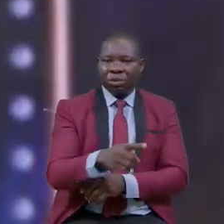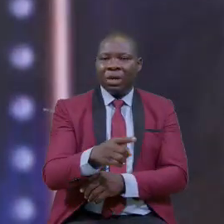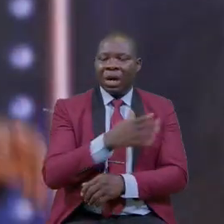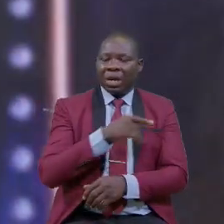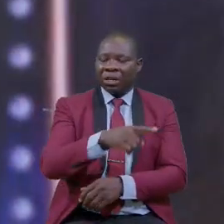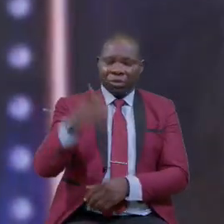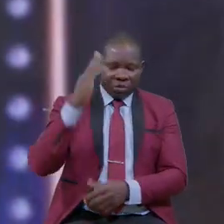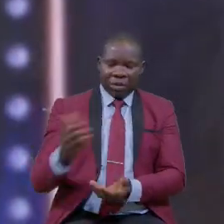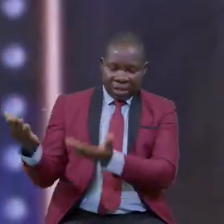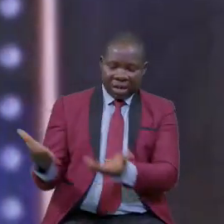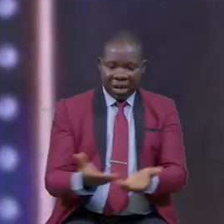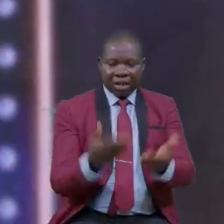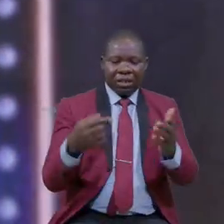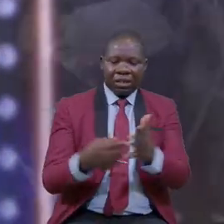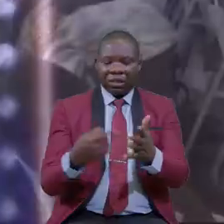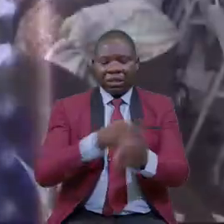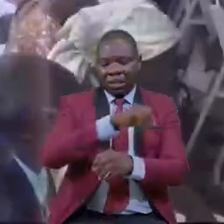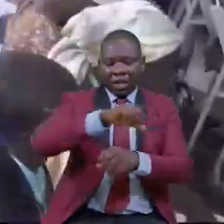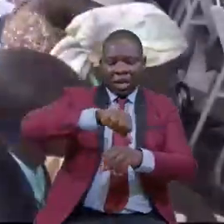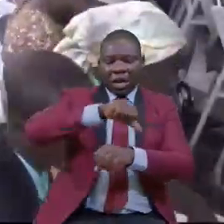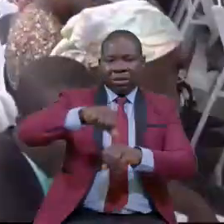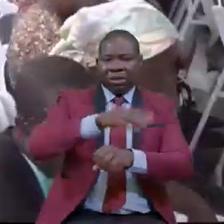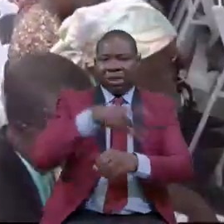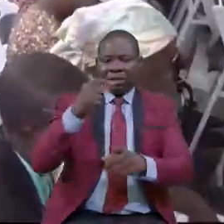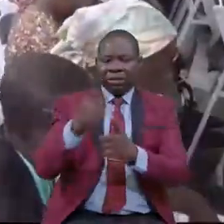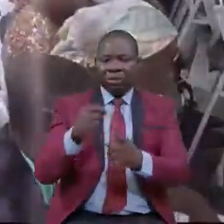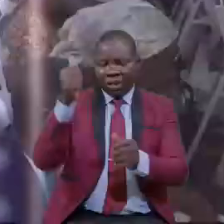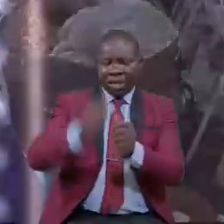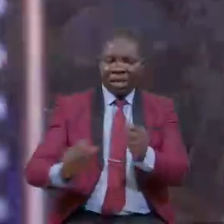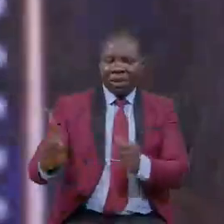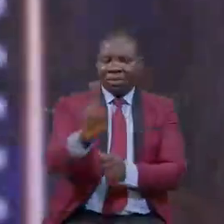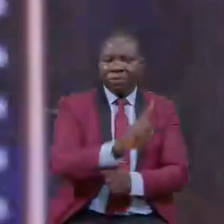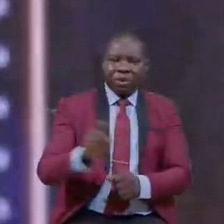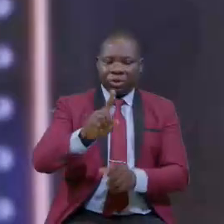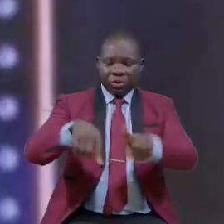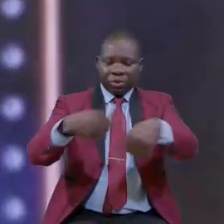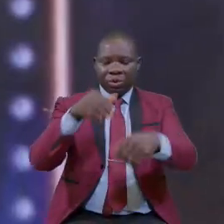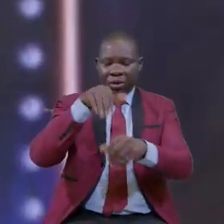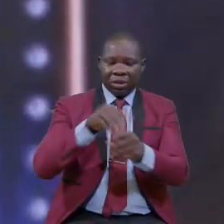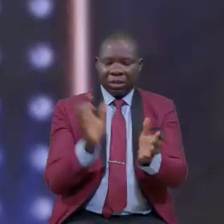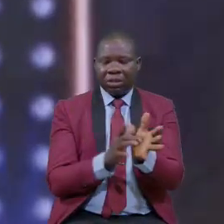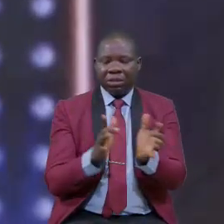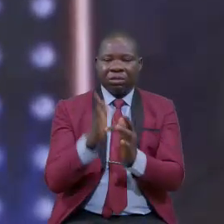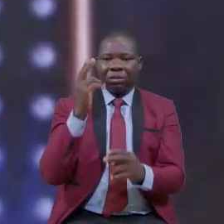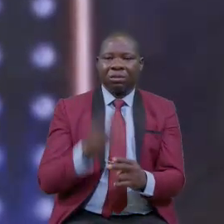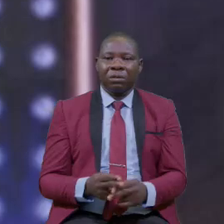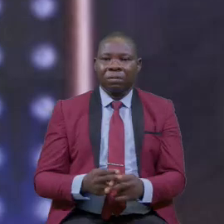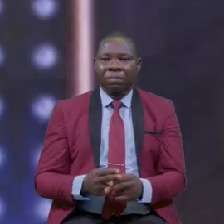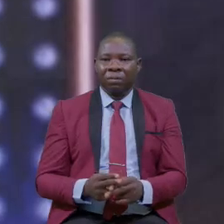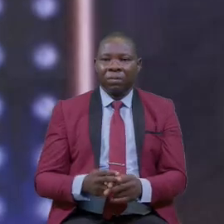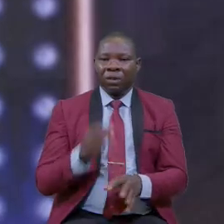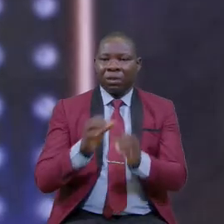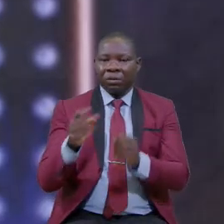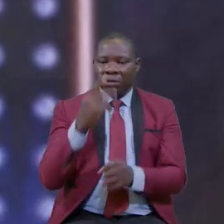the word everywhere you go did you see the you know president the other